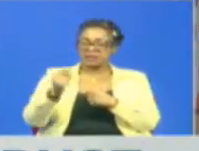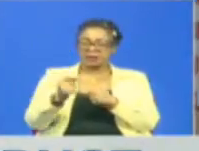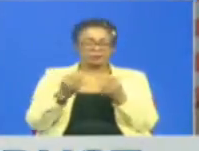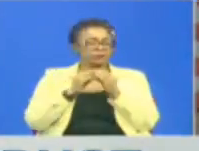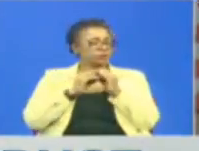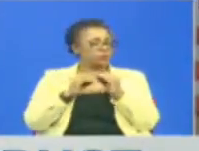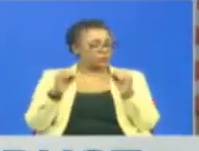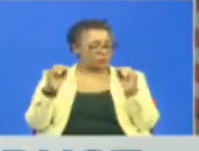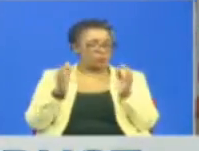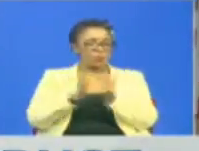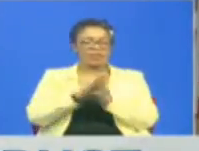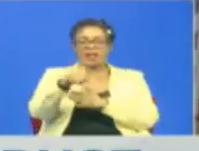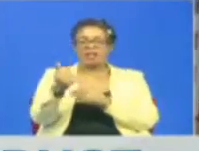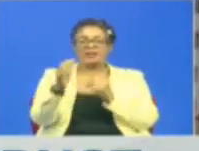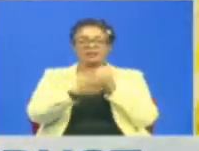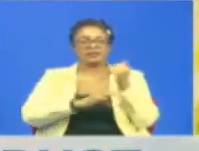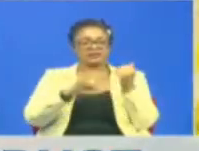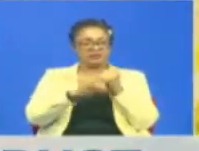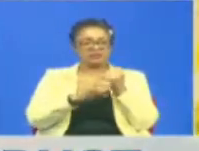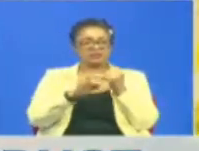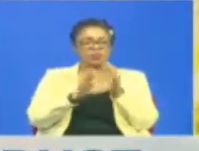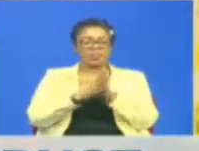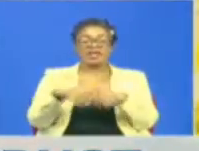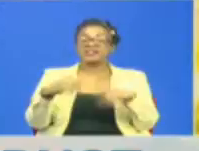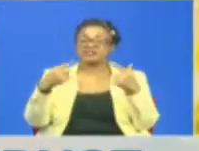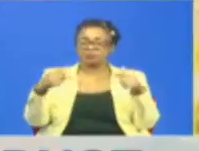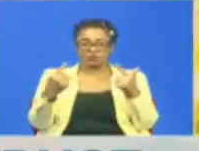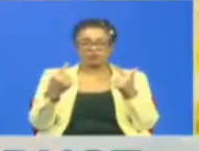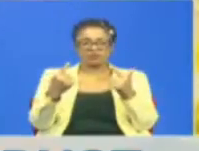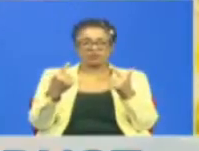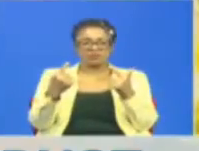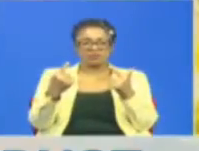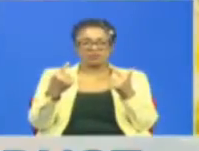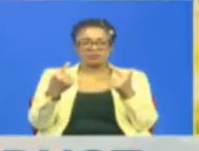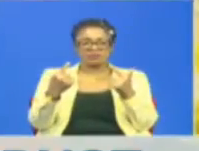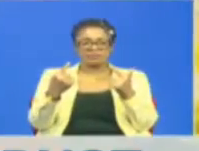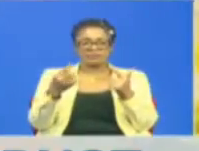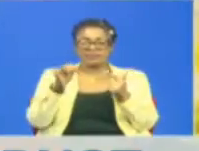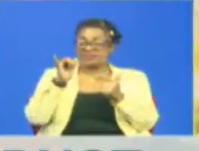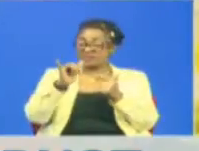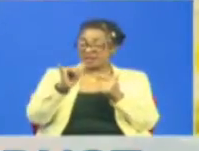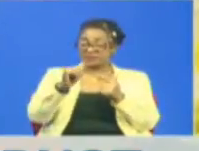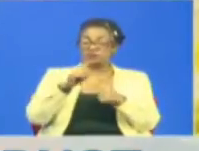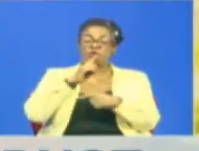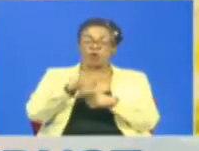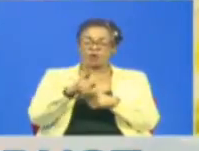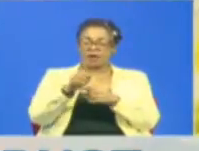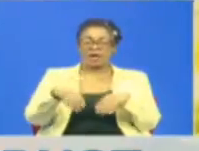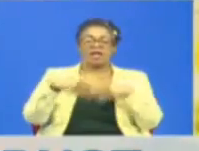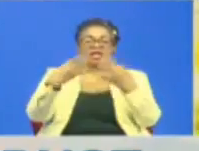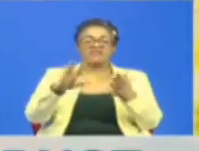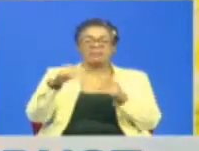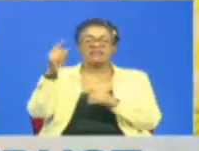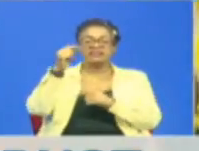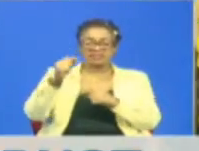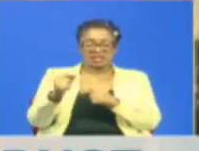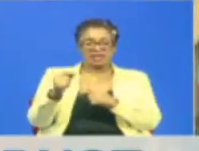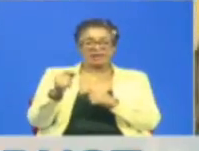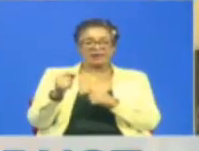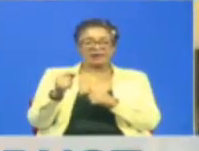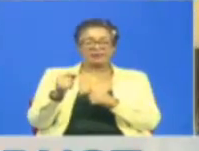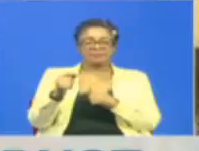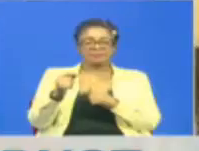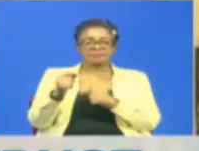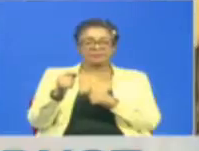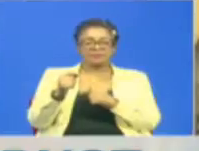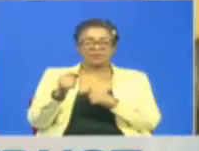had already resolved the dispute. That advisory which was given by Tanzania Civil